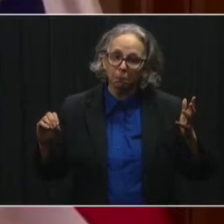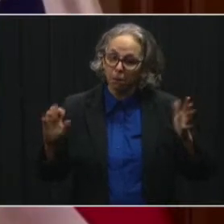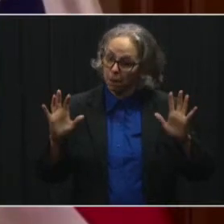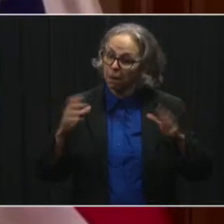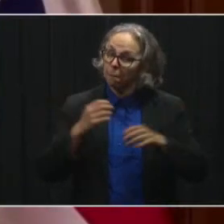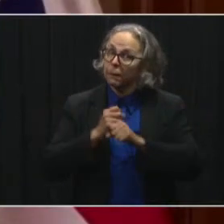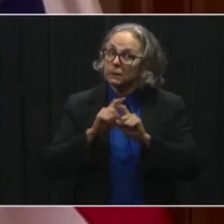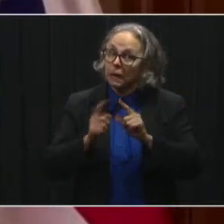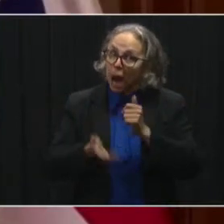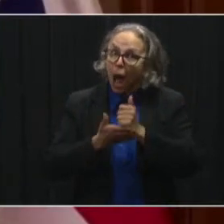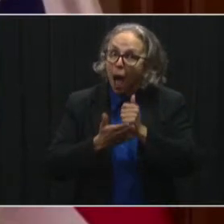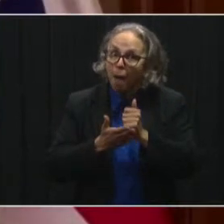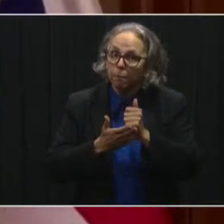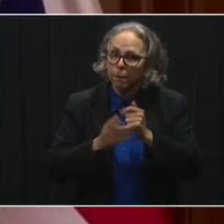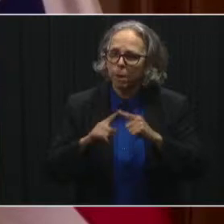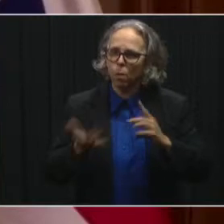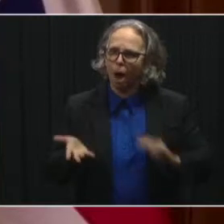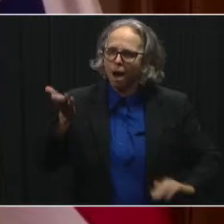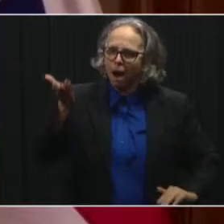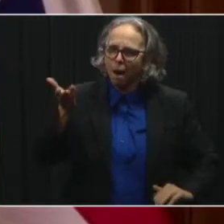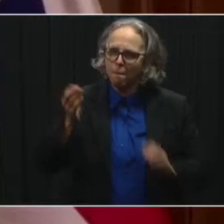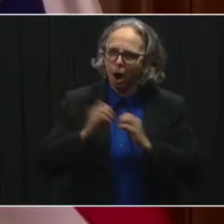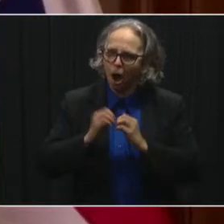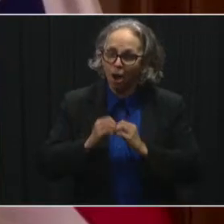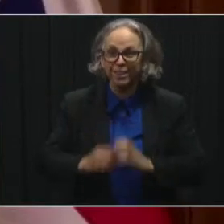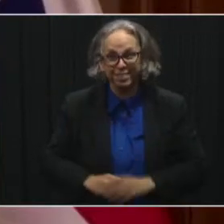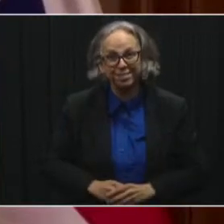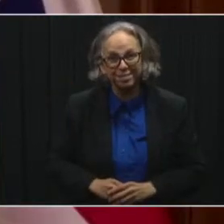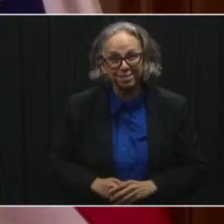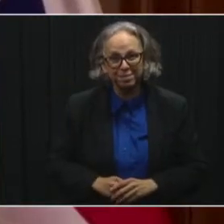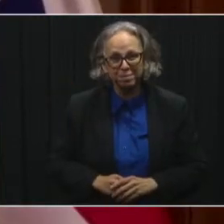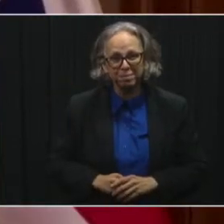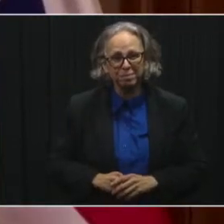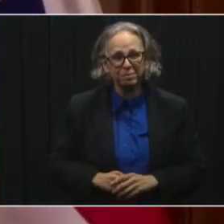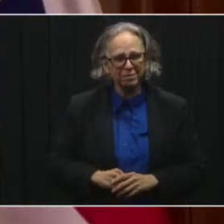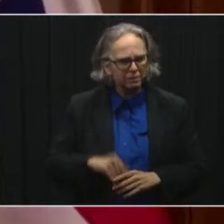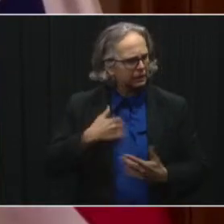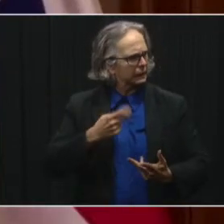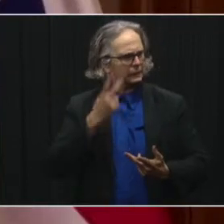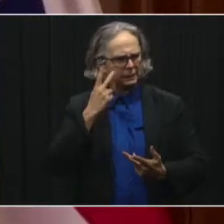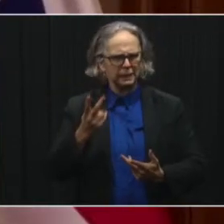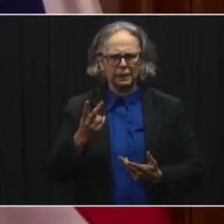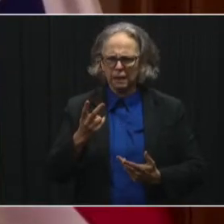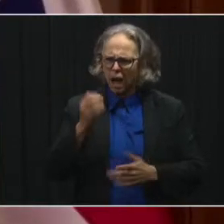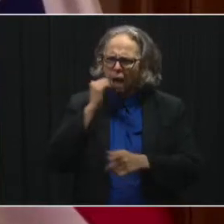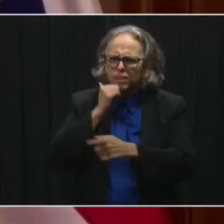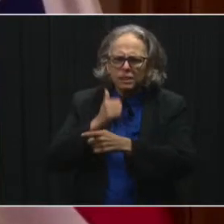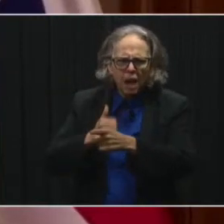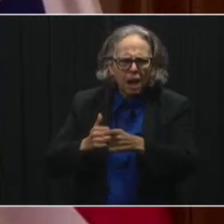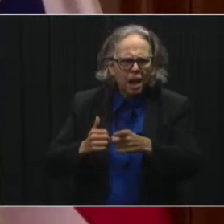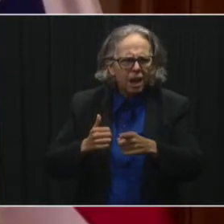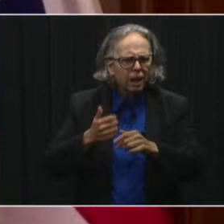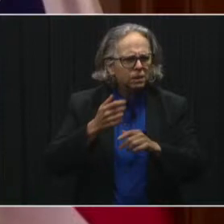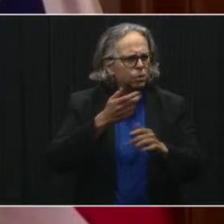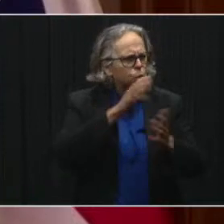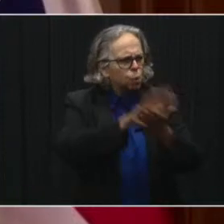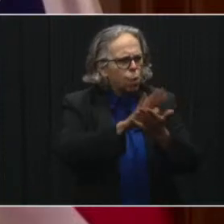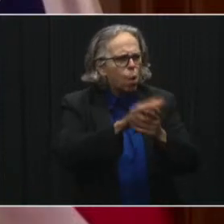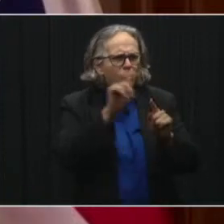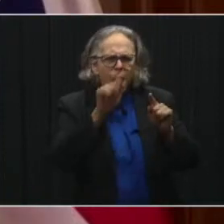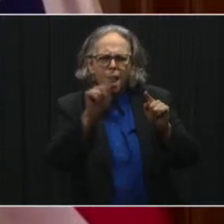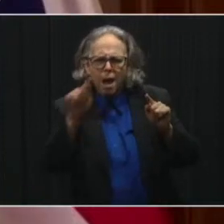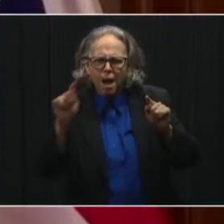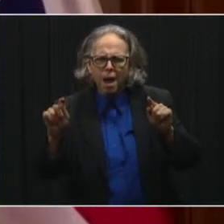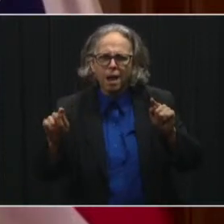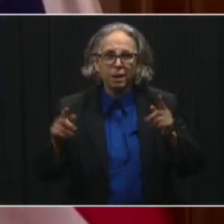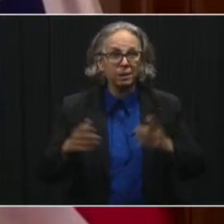in our schools, case after case, county after county, where the schools that are requiring